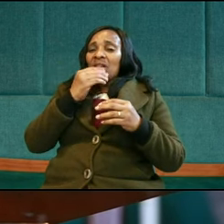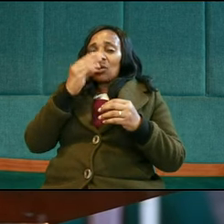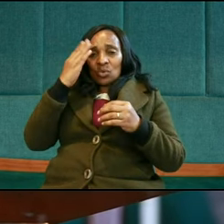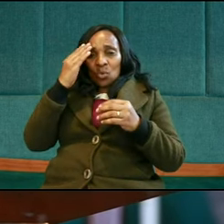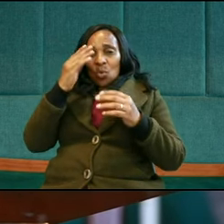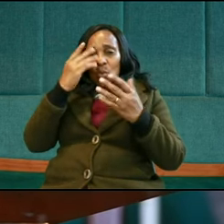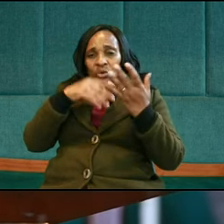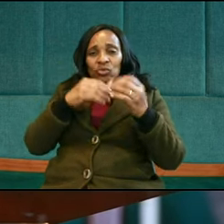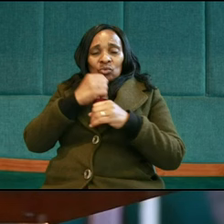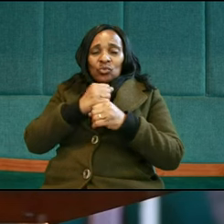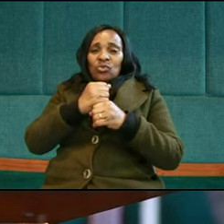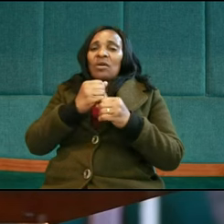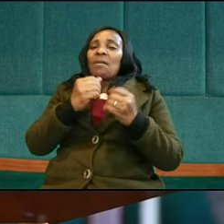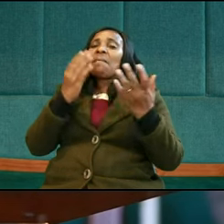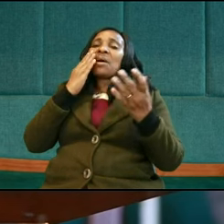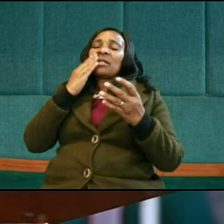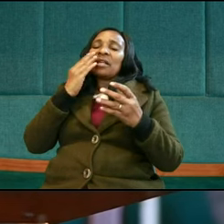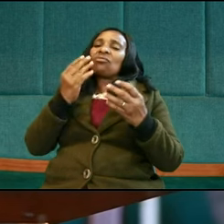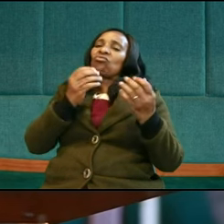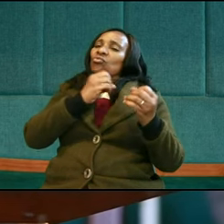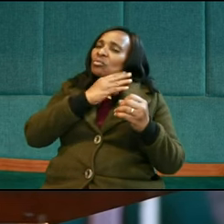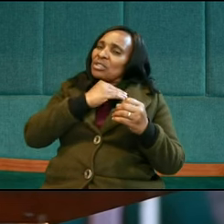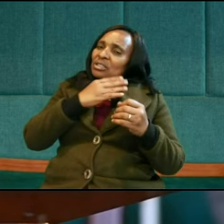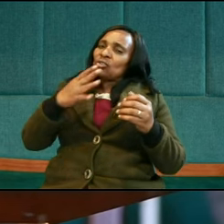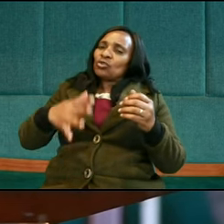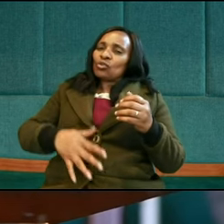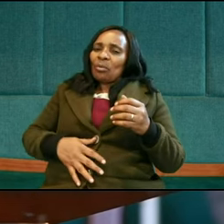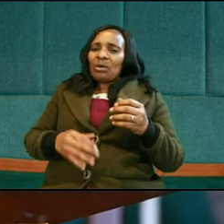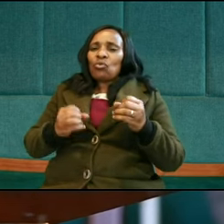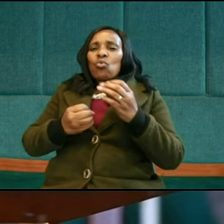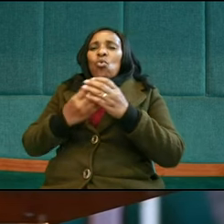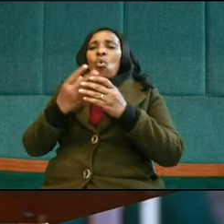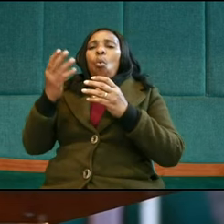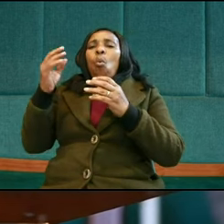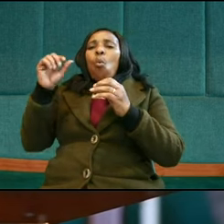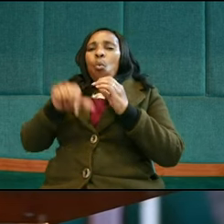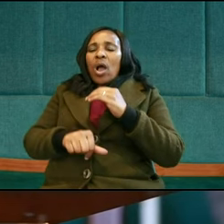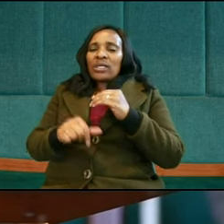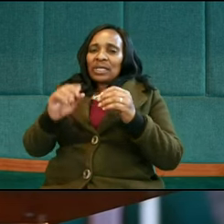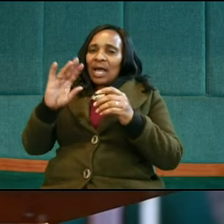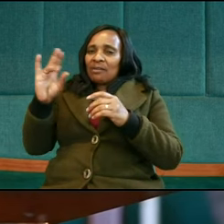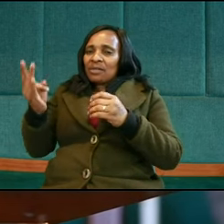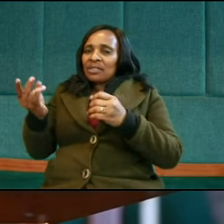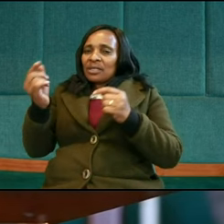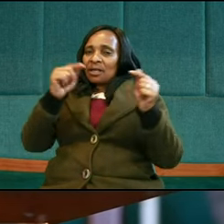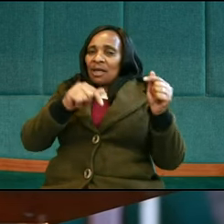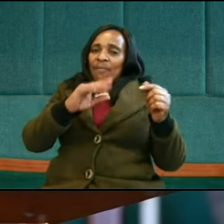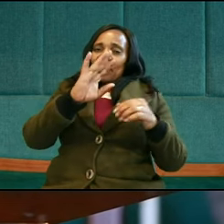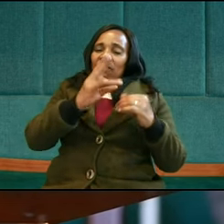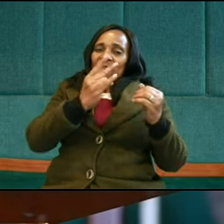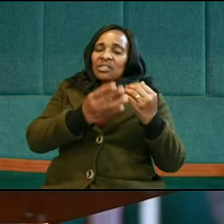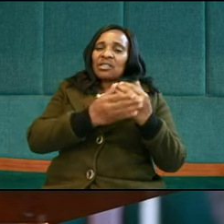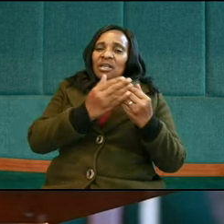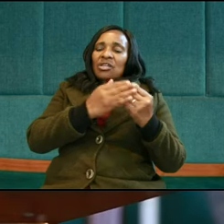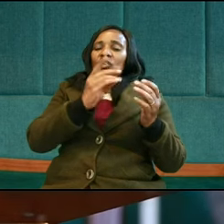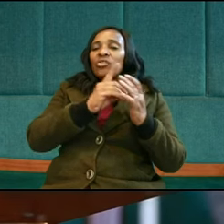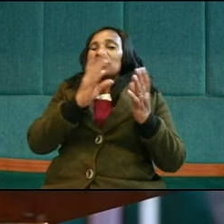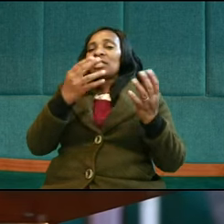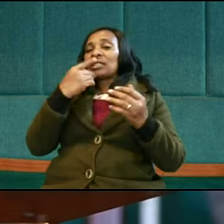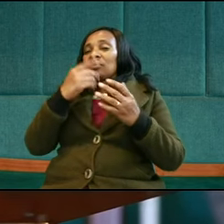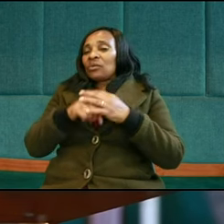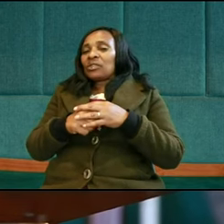mother complained, father's stomach pain grew worse. Adventist friend took him to hospital and cared for him there. The doctor said that